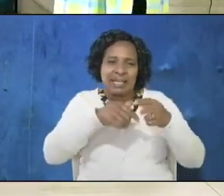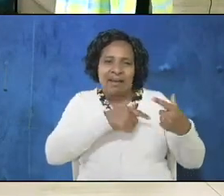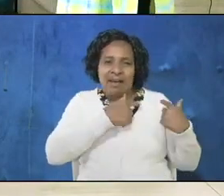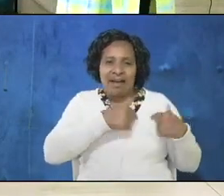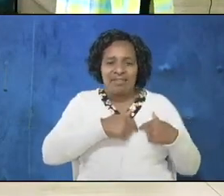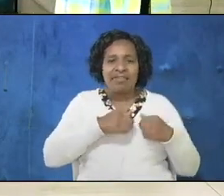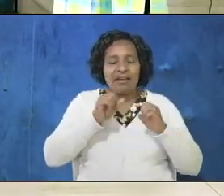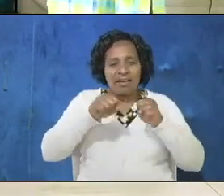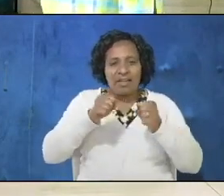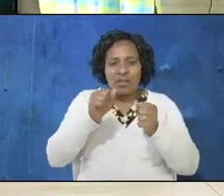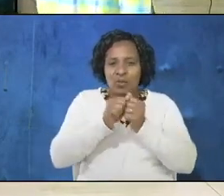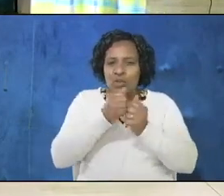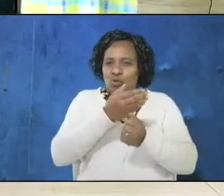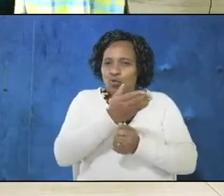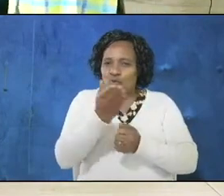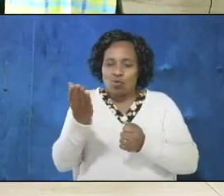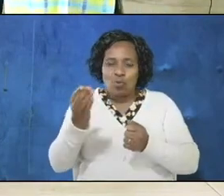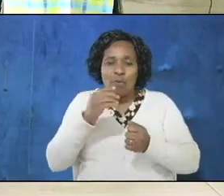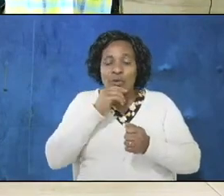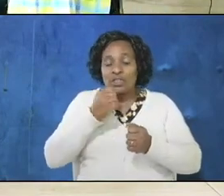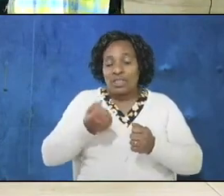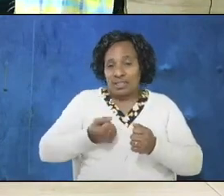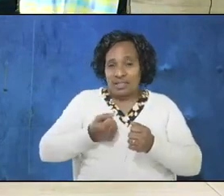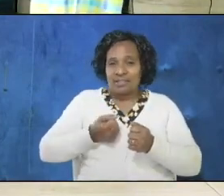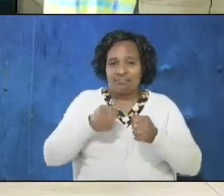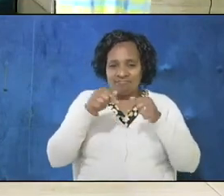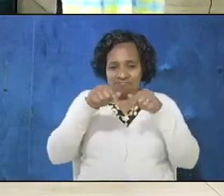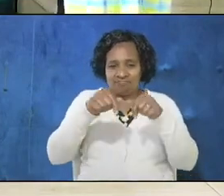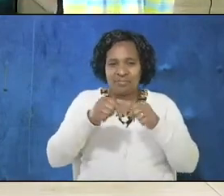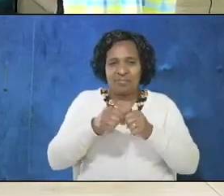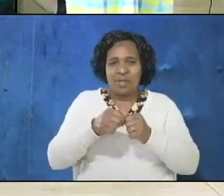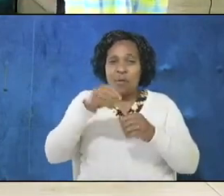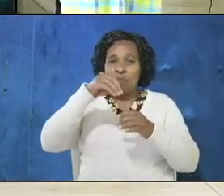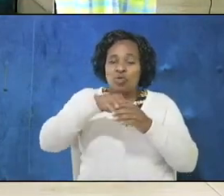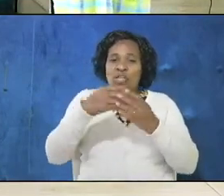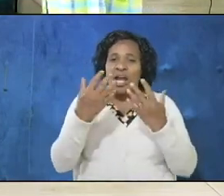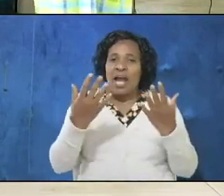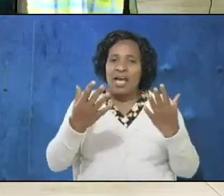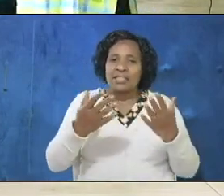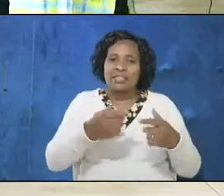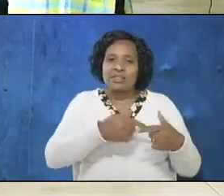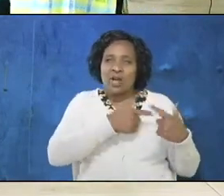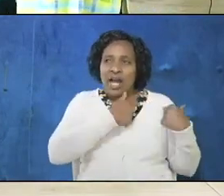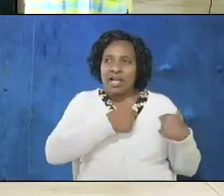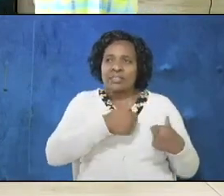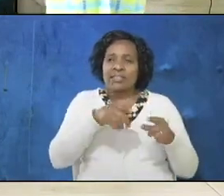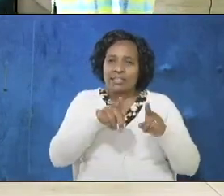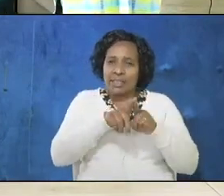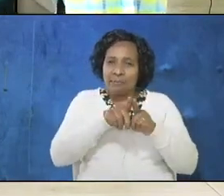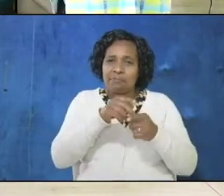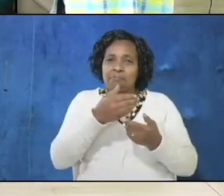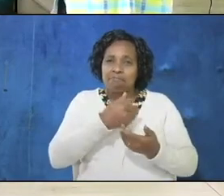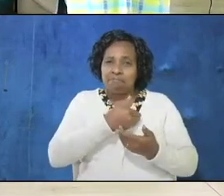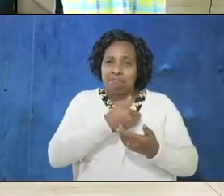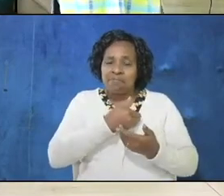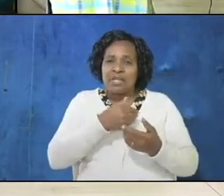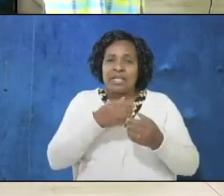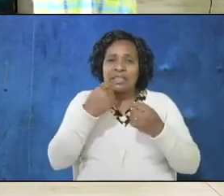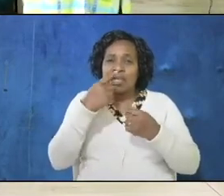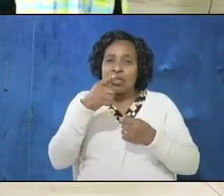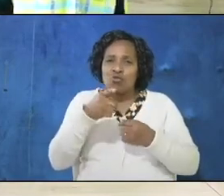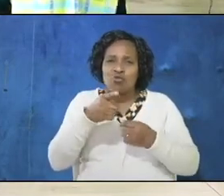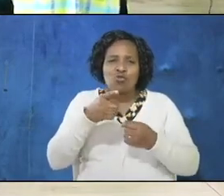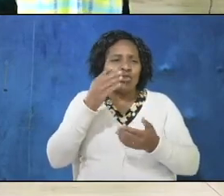I agree with you people. Boys and girls, here, put your hands on your heart like this. We want to tell you that it has